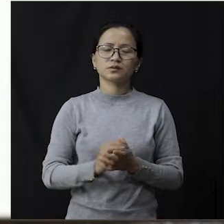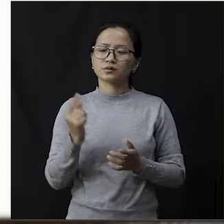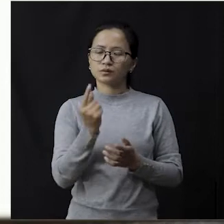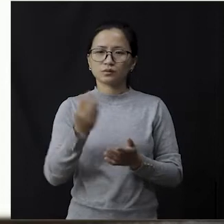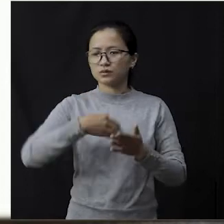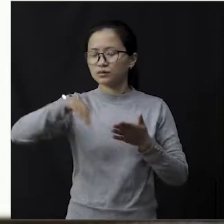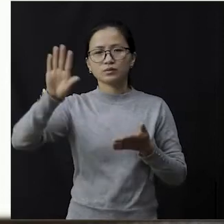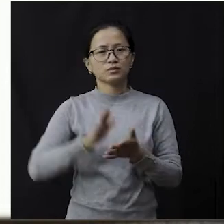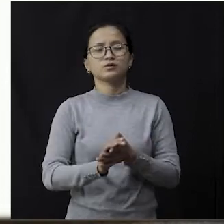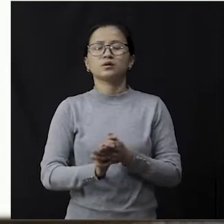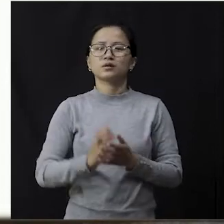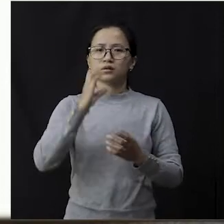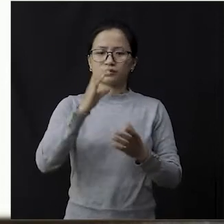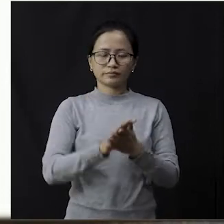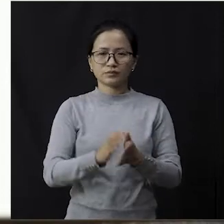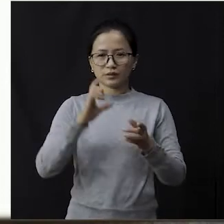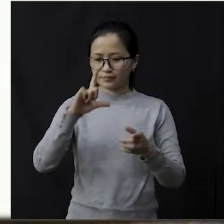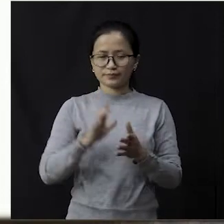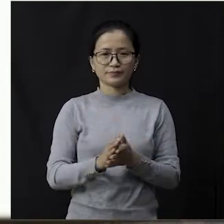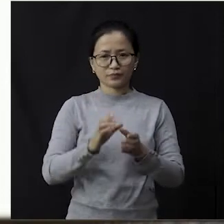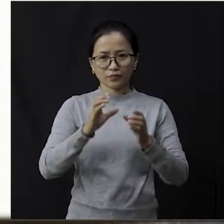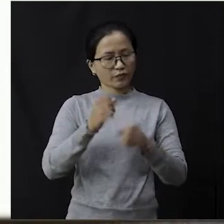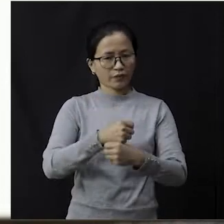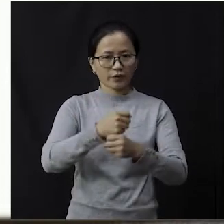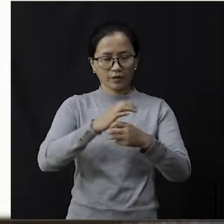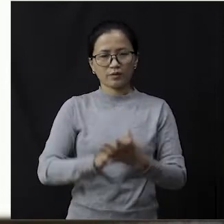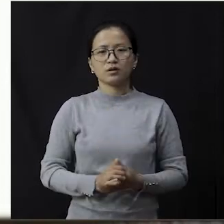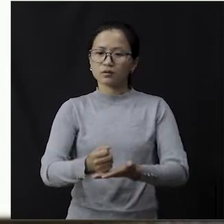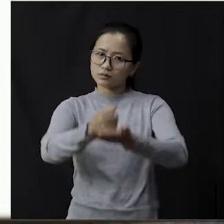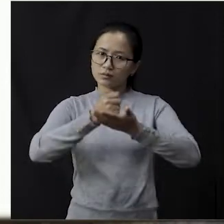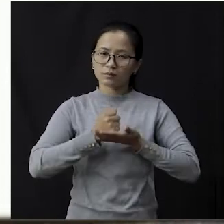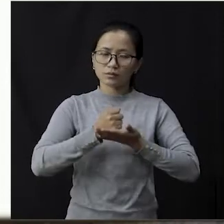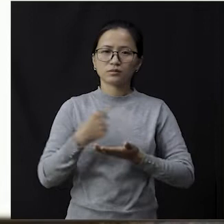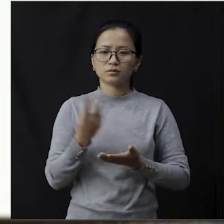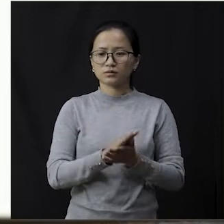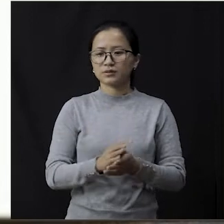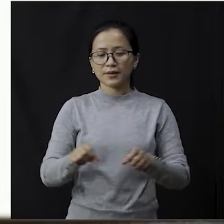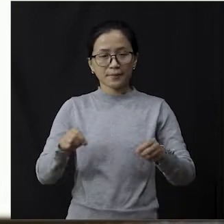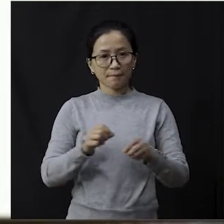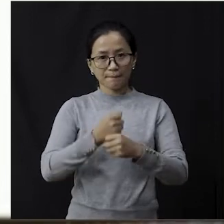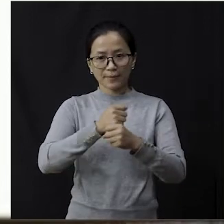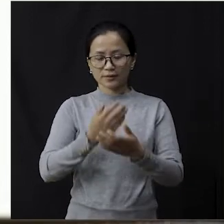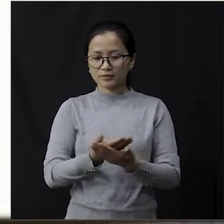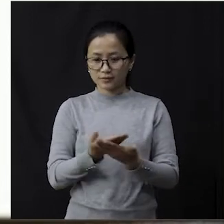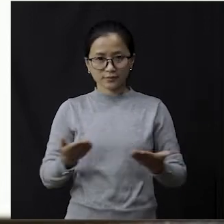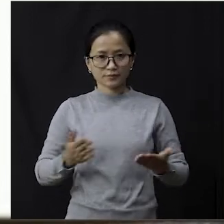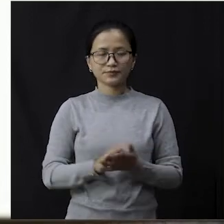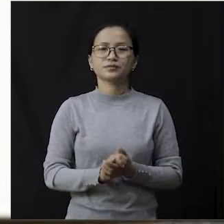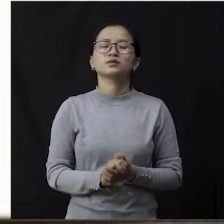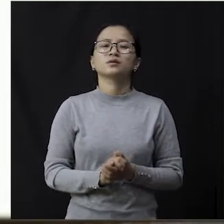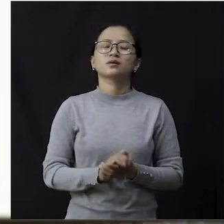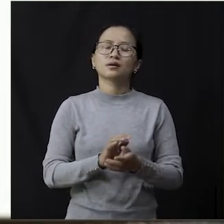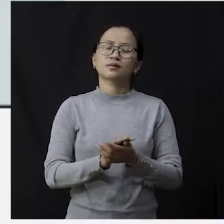to go to the cobbler shops, and the cobbler help us by repairing or mending our shoes